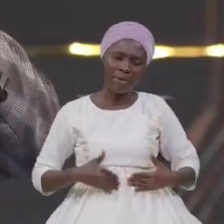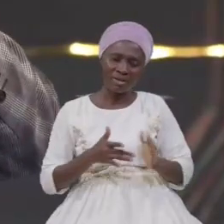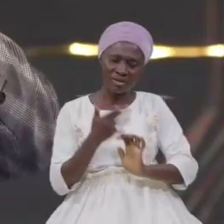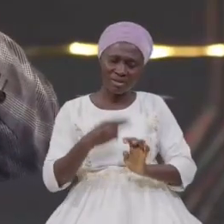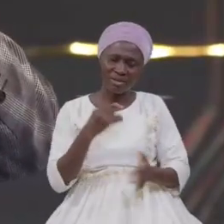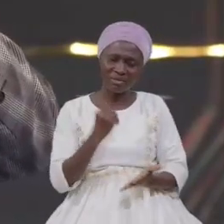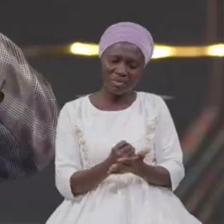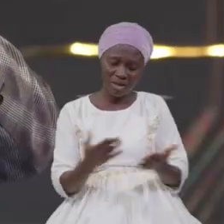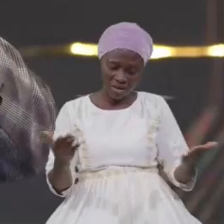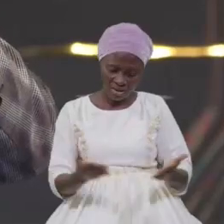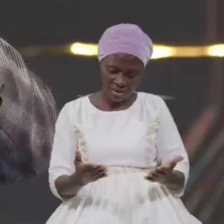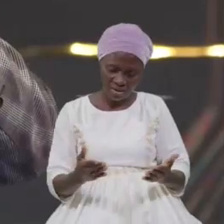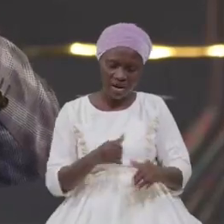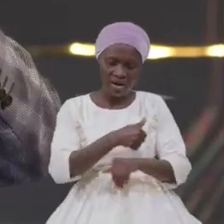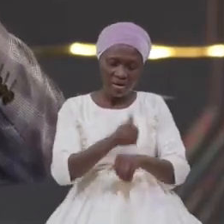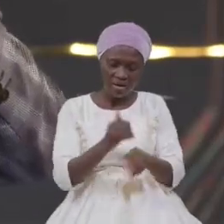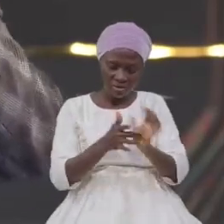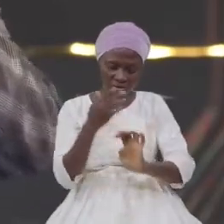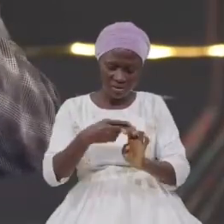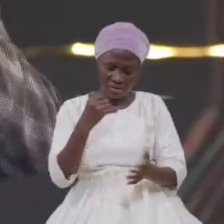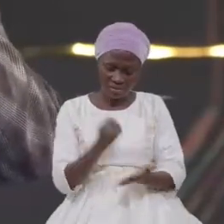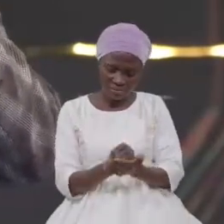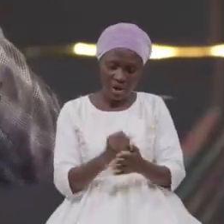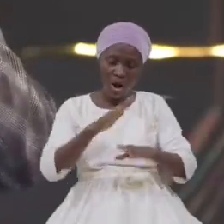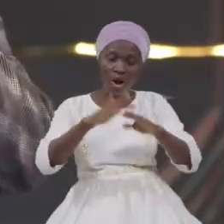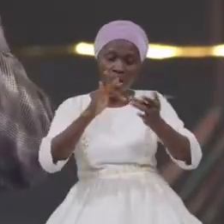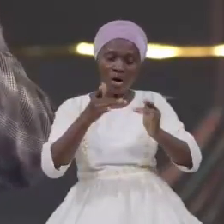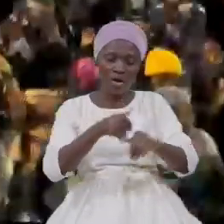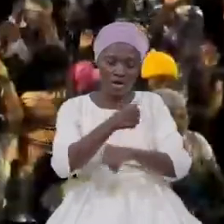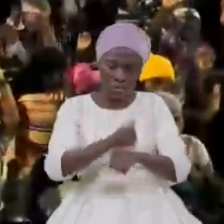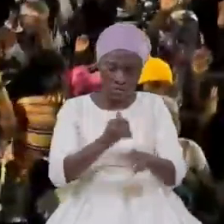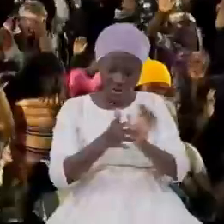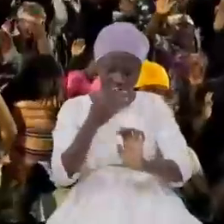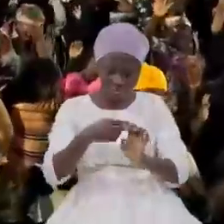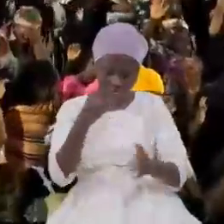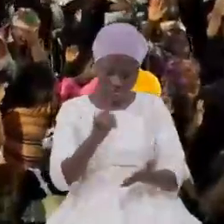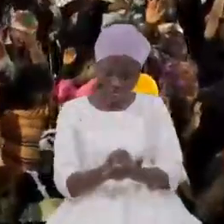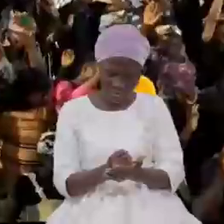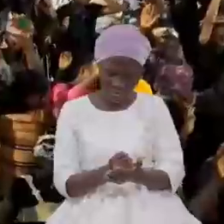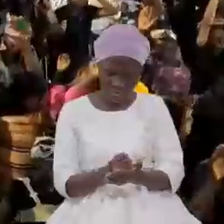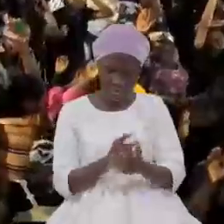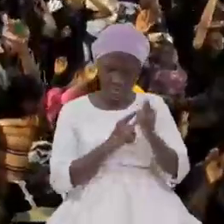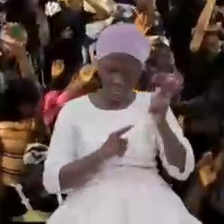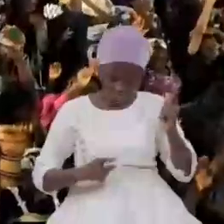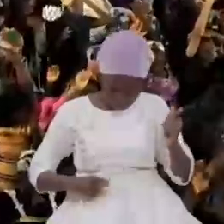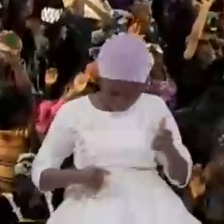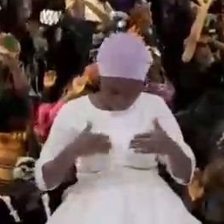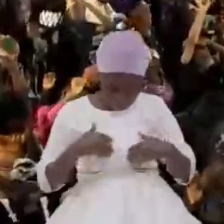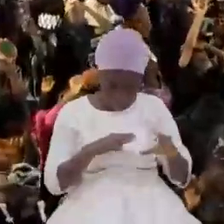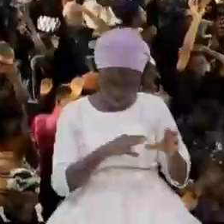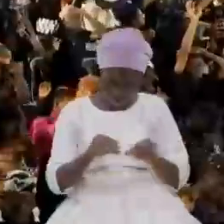here, confirmation. Online, confirmation. The Lord has set you